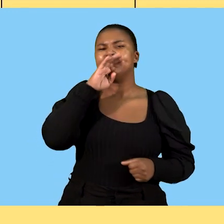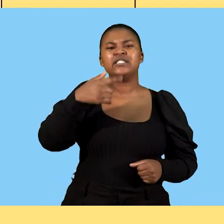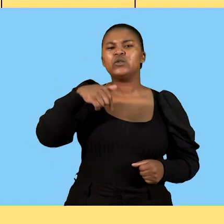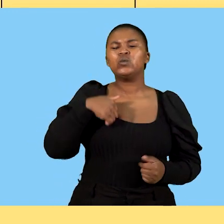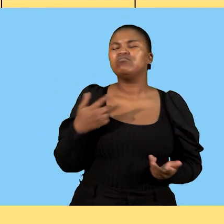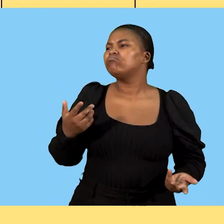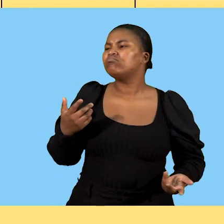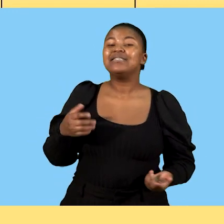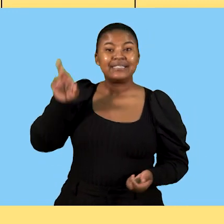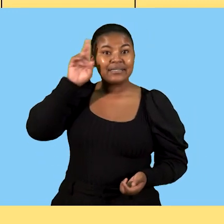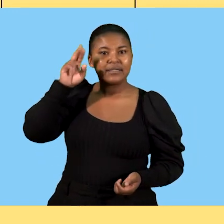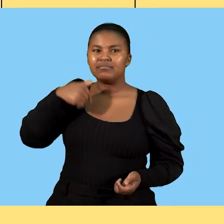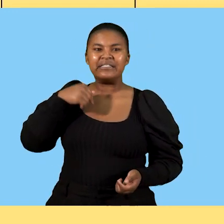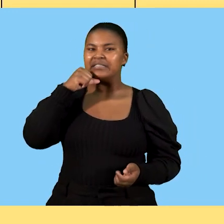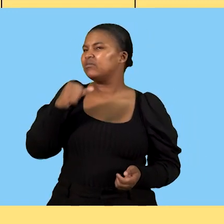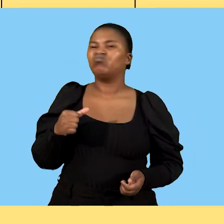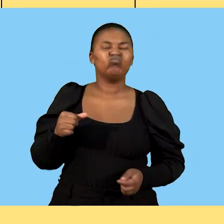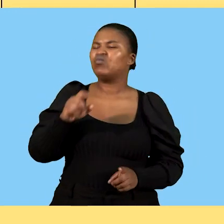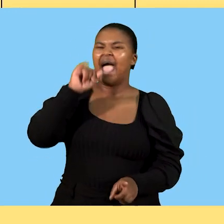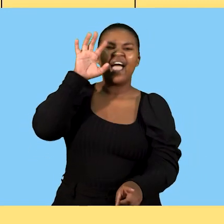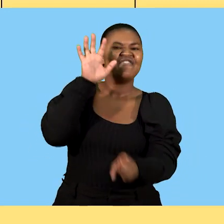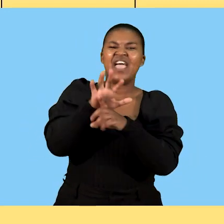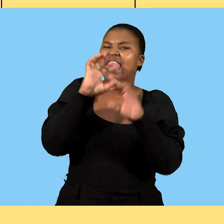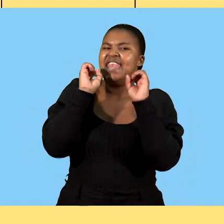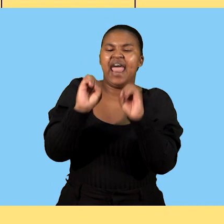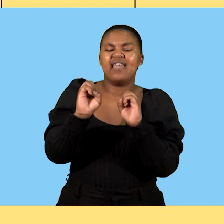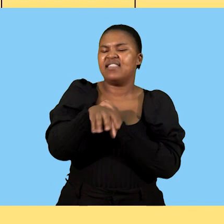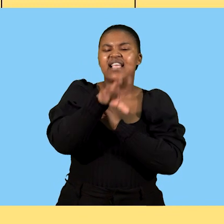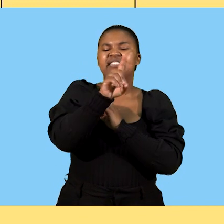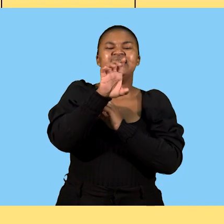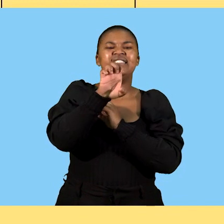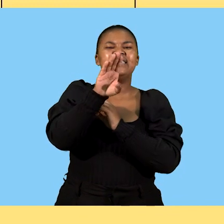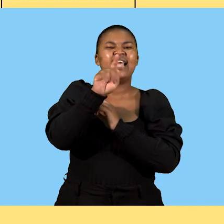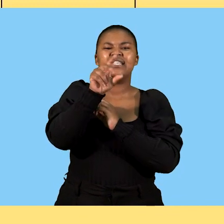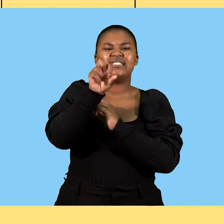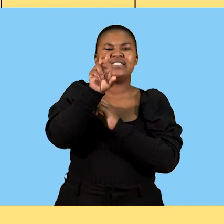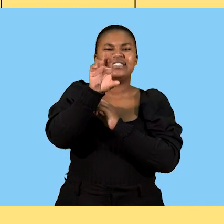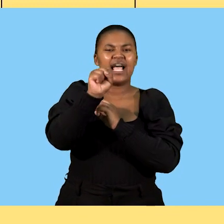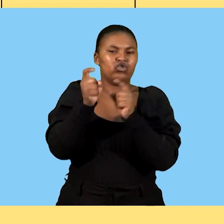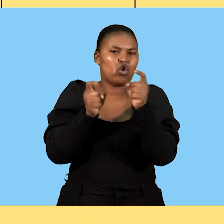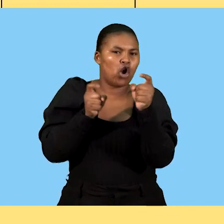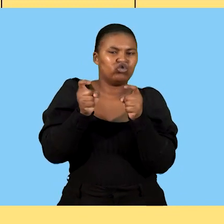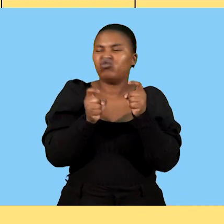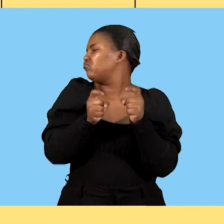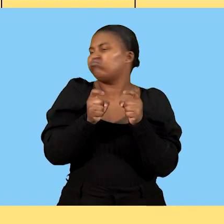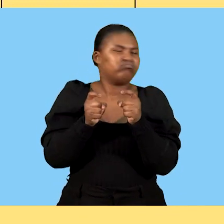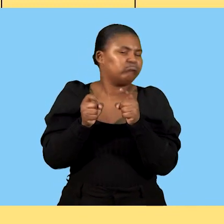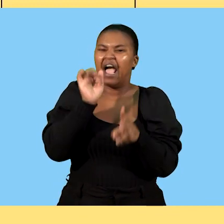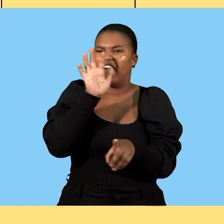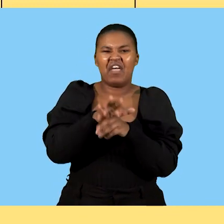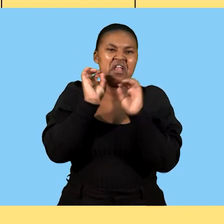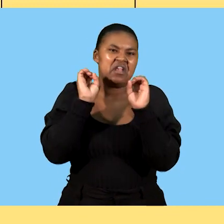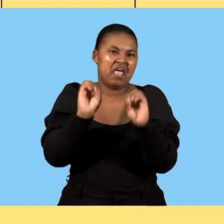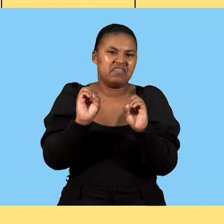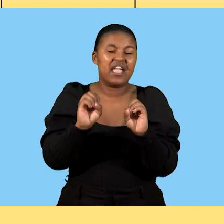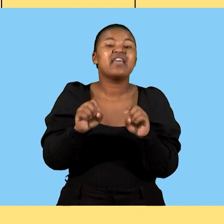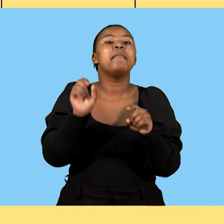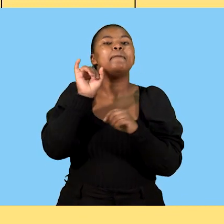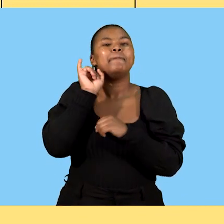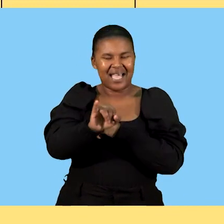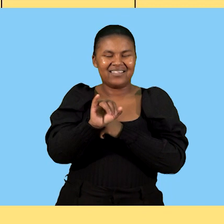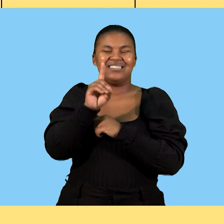it does not affect debtors control. It never affects debtors control. This is bad debts